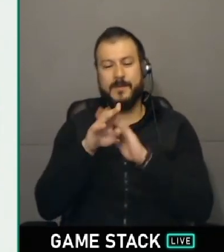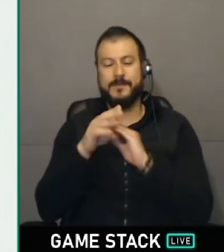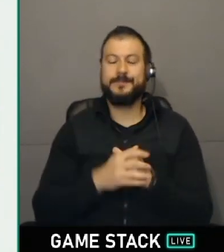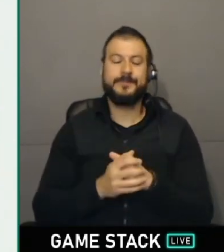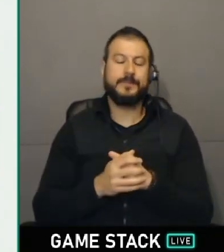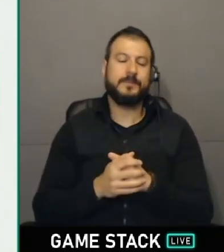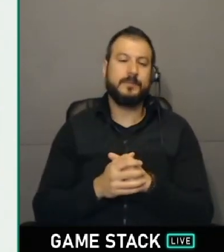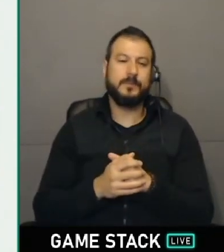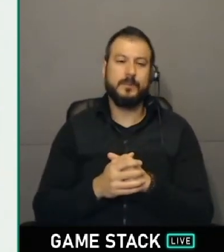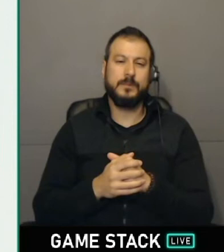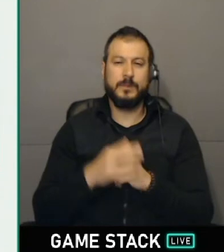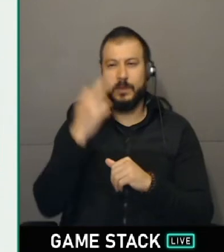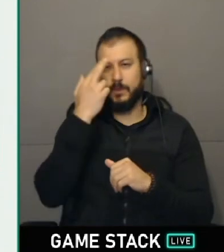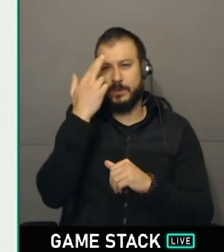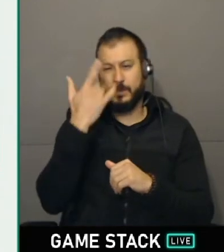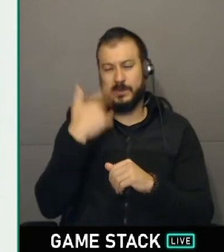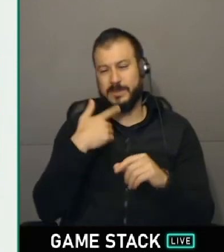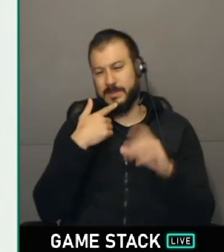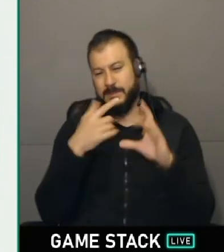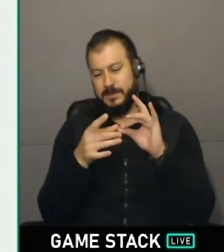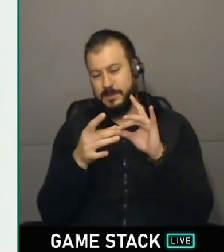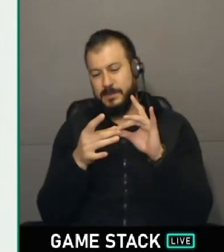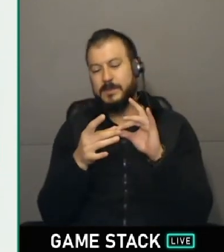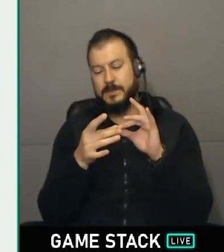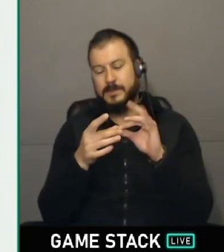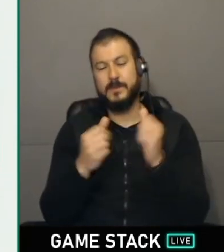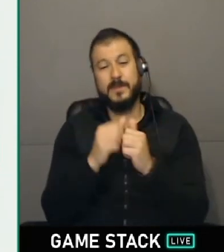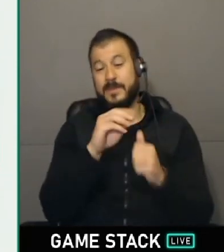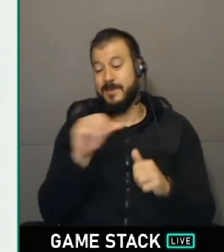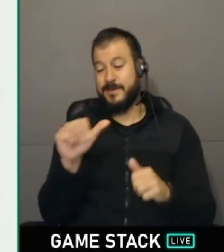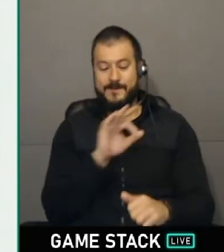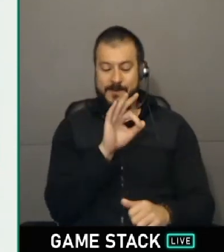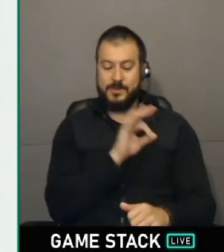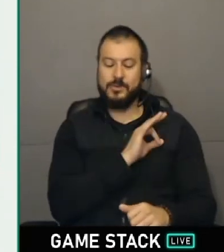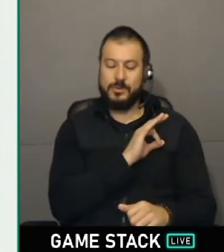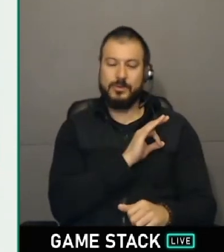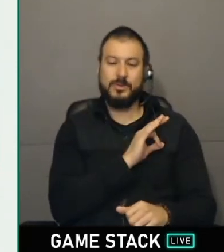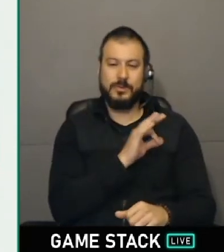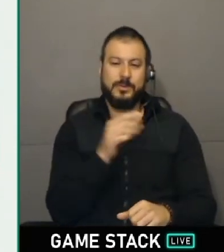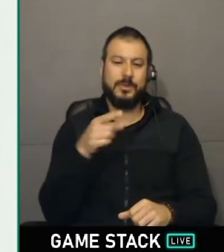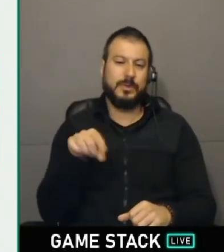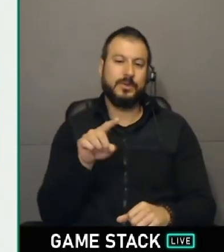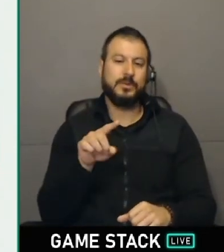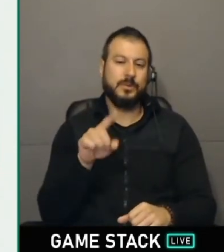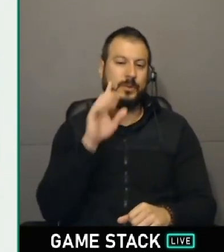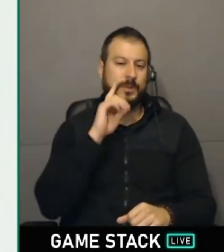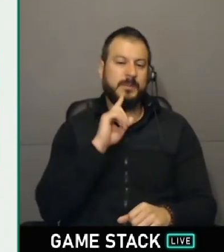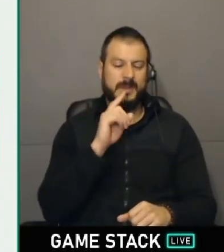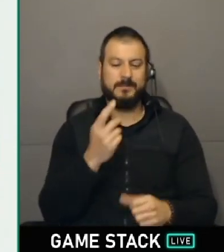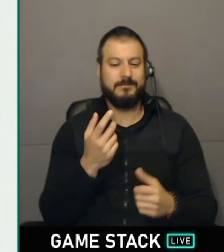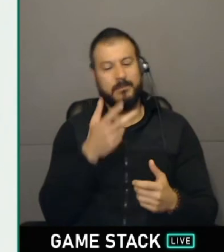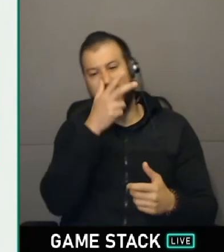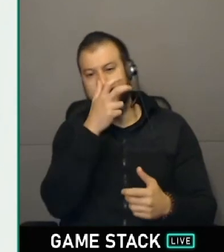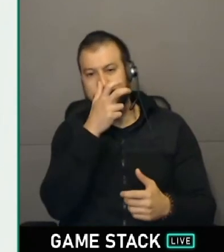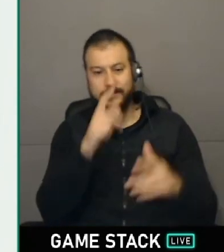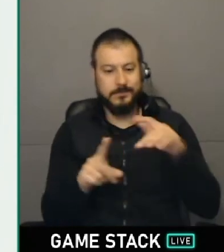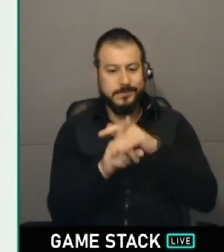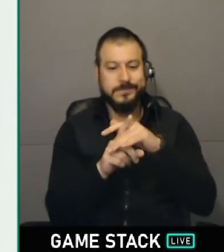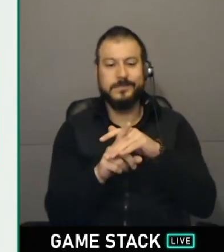because with any feature, there's going to be bugs, and in